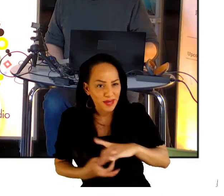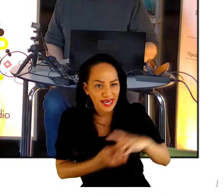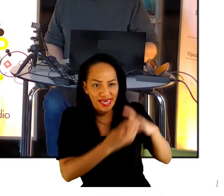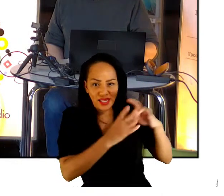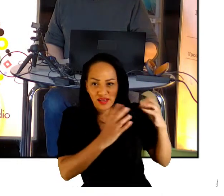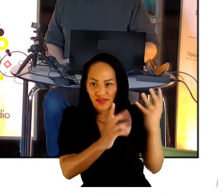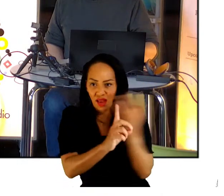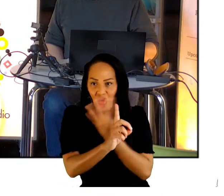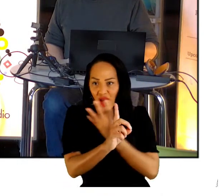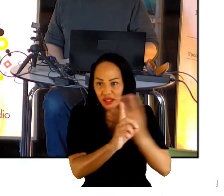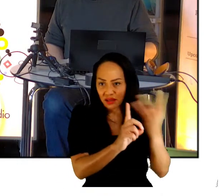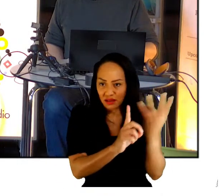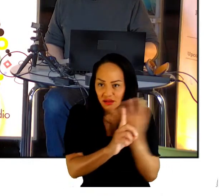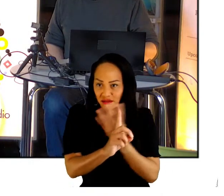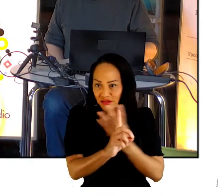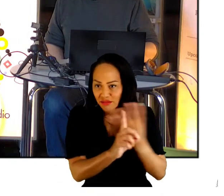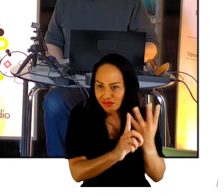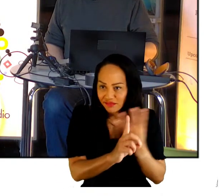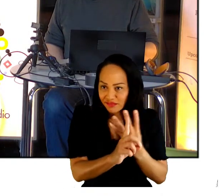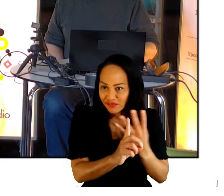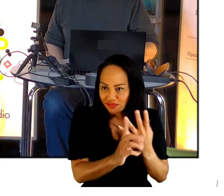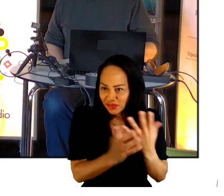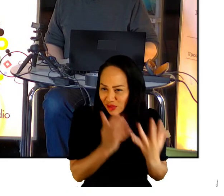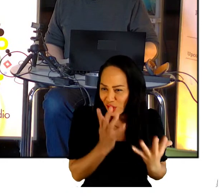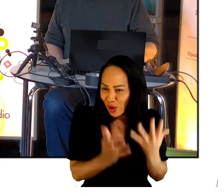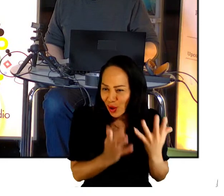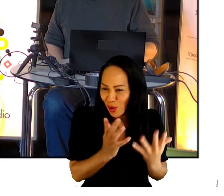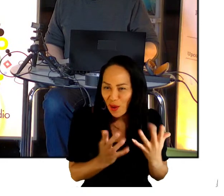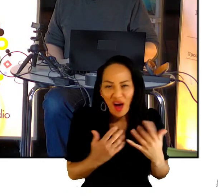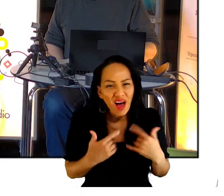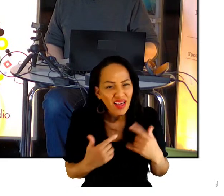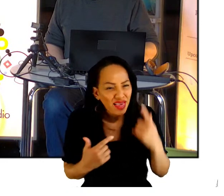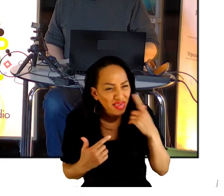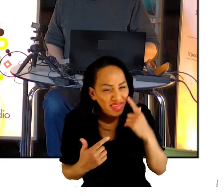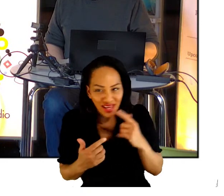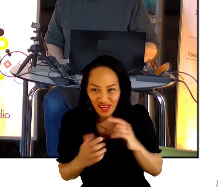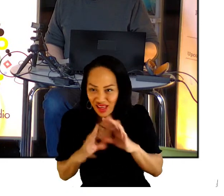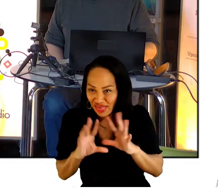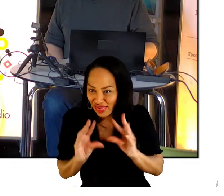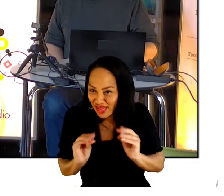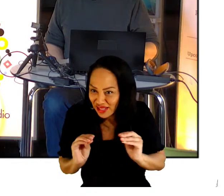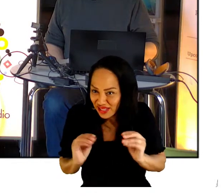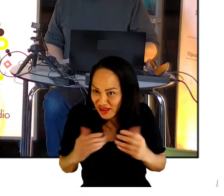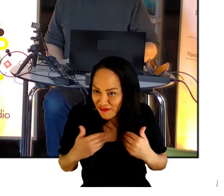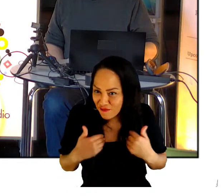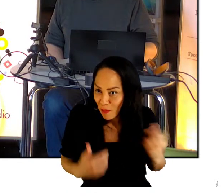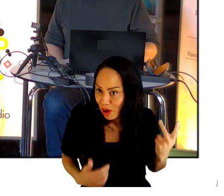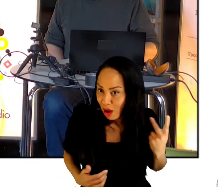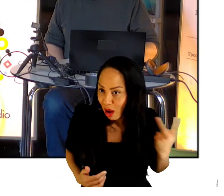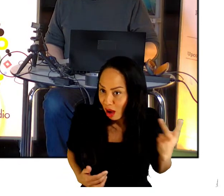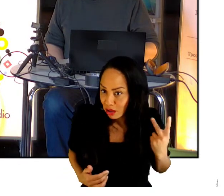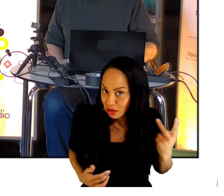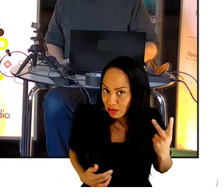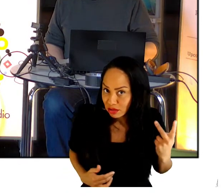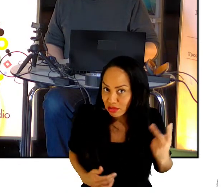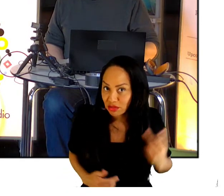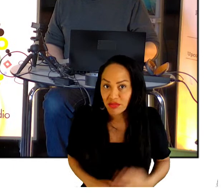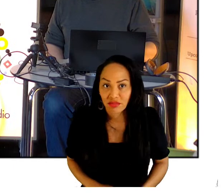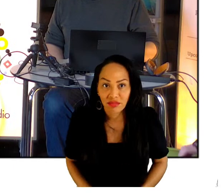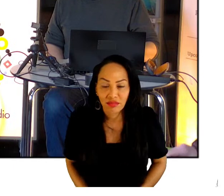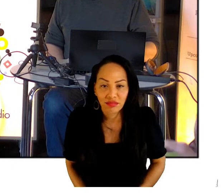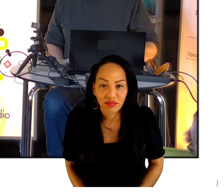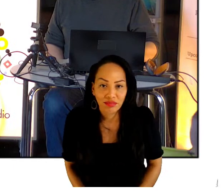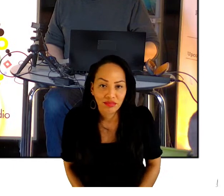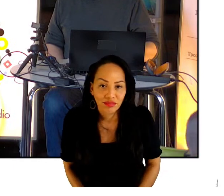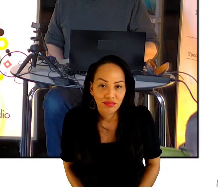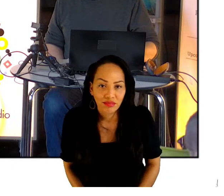much the end of us. We are very interested in